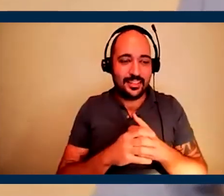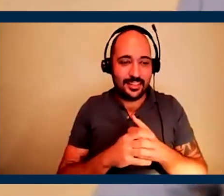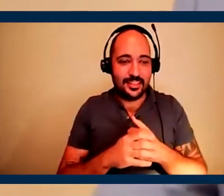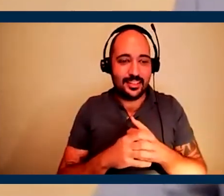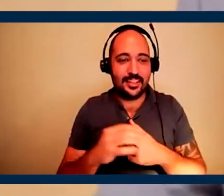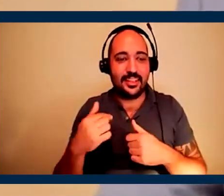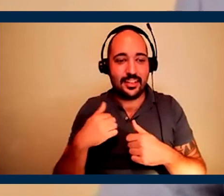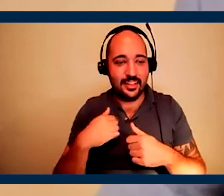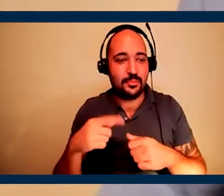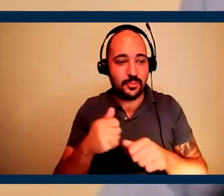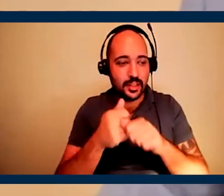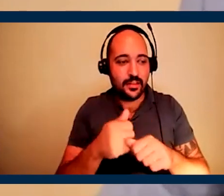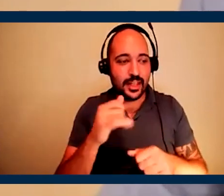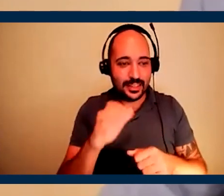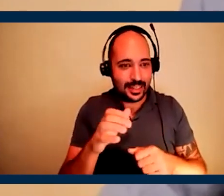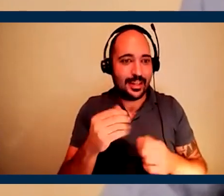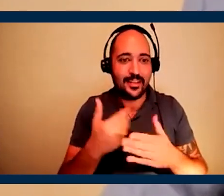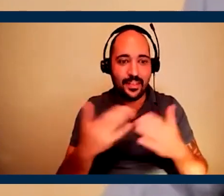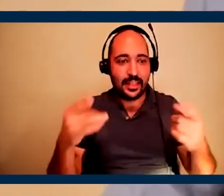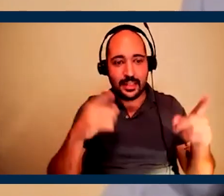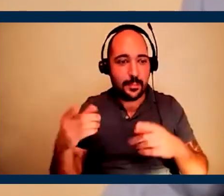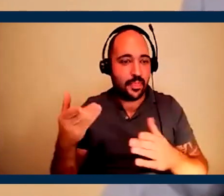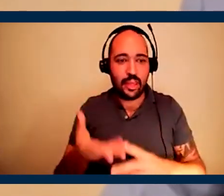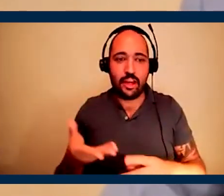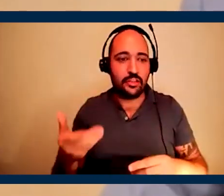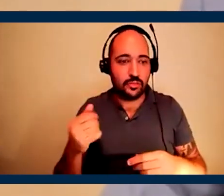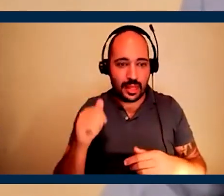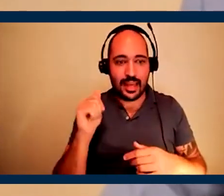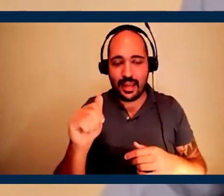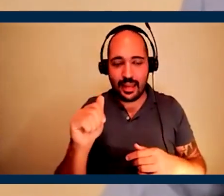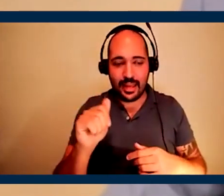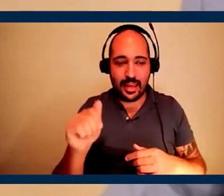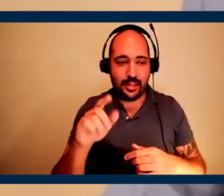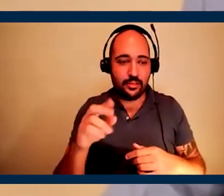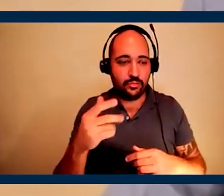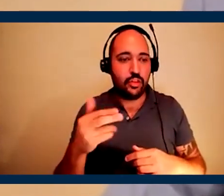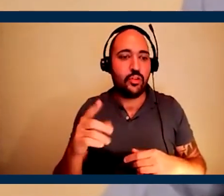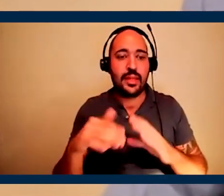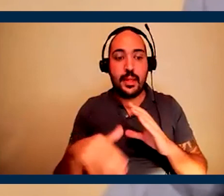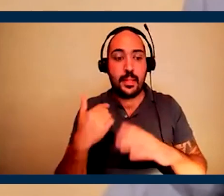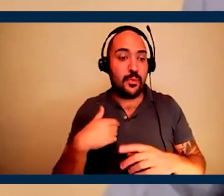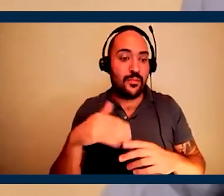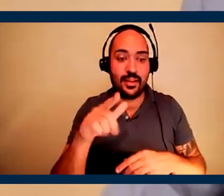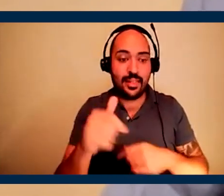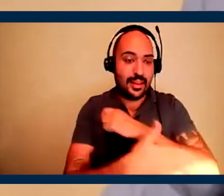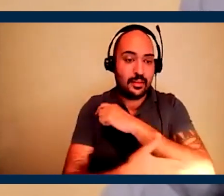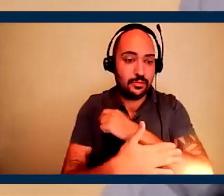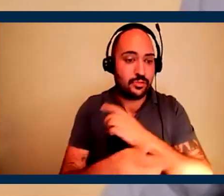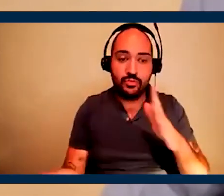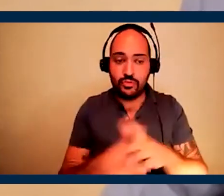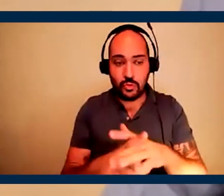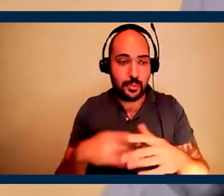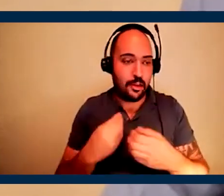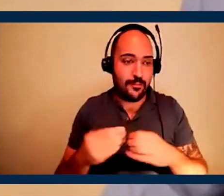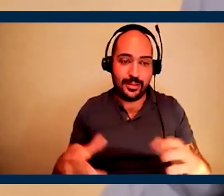And I'm always following Isaac and everything that's happening there. So at Drexel Herd, or just email me, or if you're in LA County, pop into the